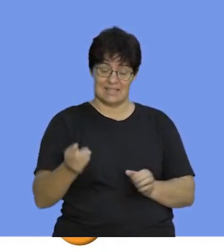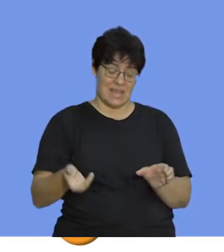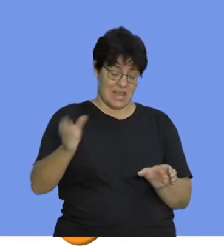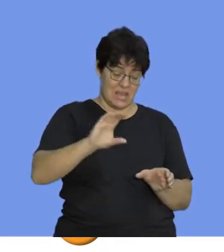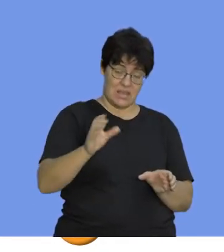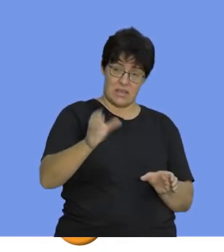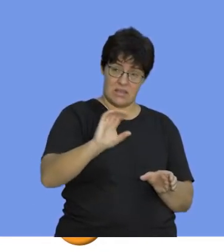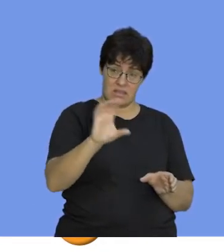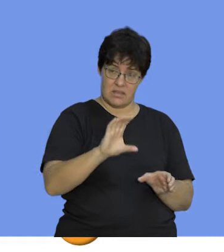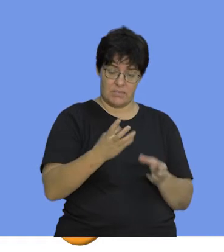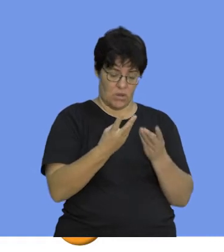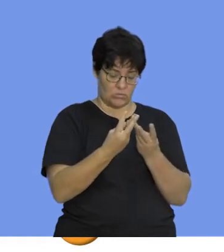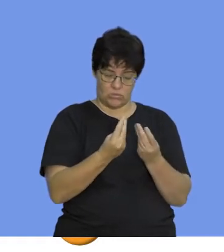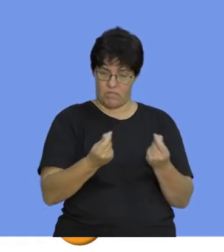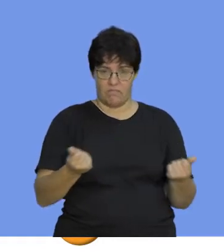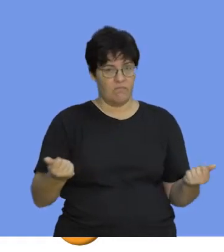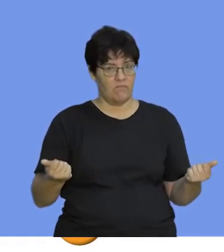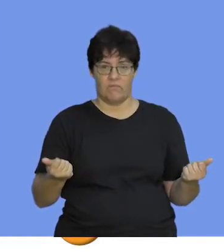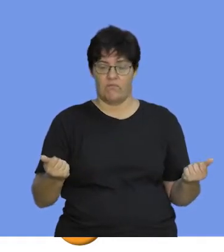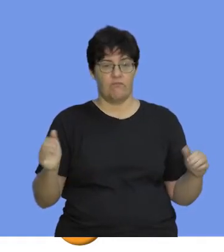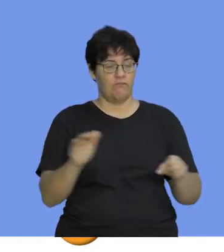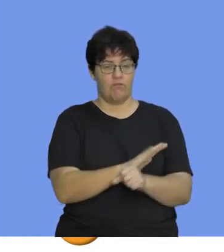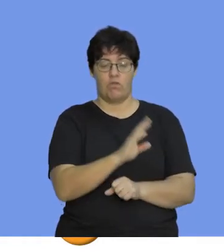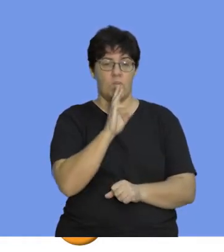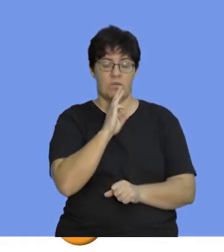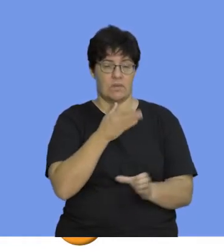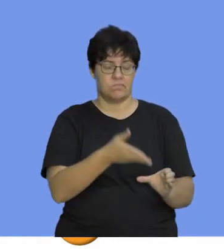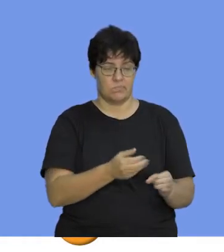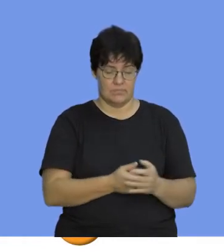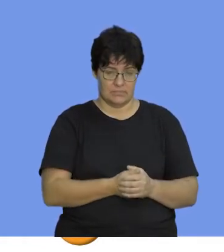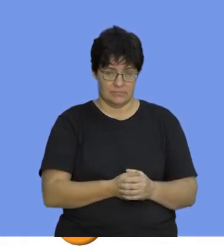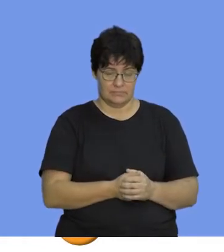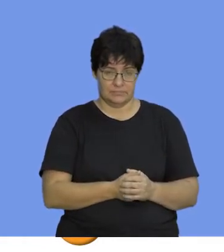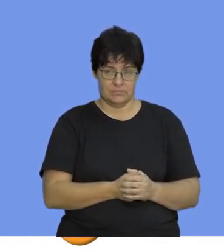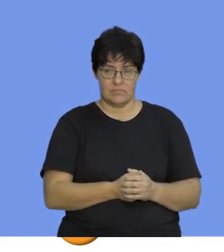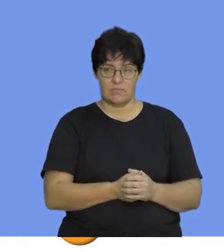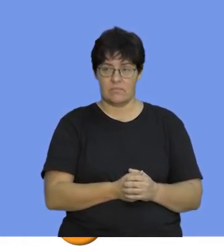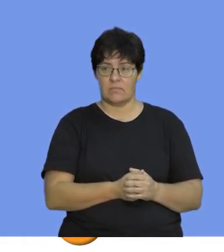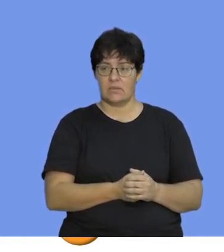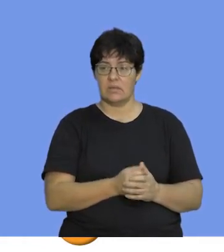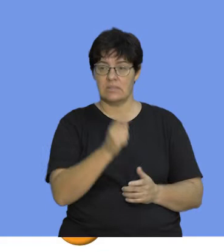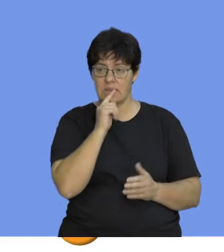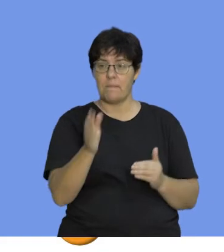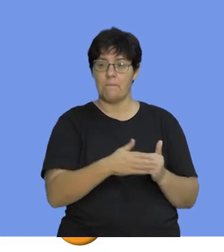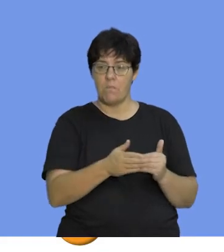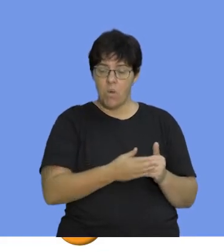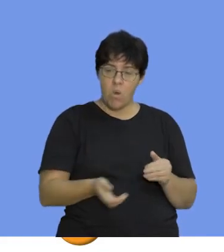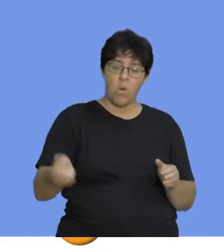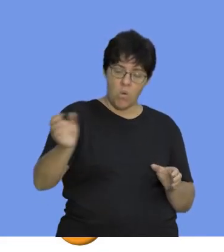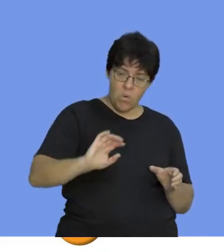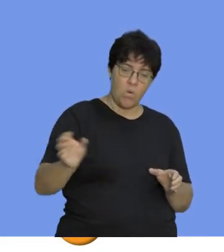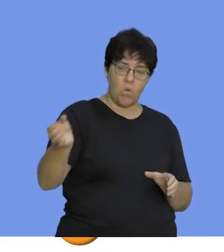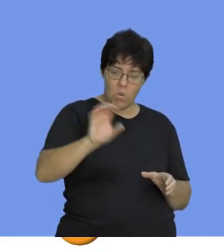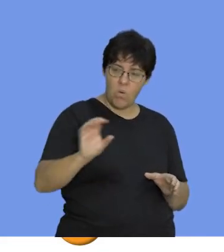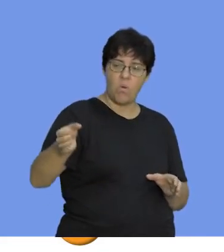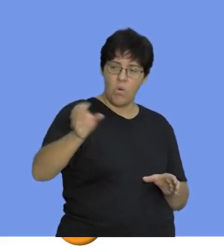It will dissolve completely in water. Okay. Now, what has happened here? You can see as we add more